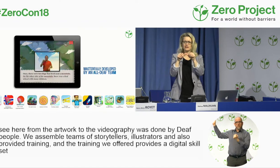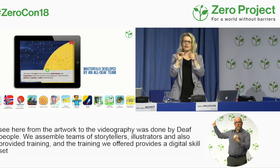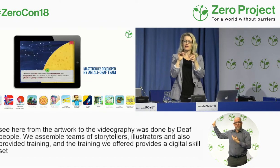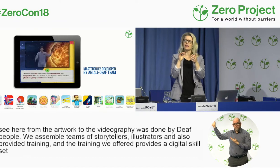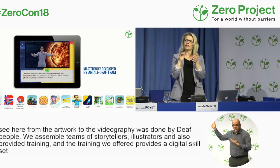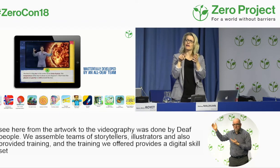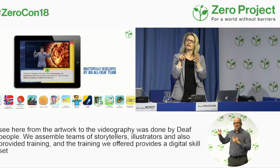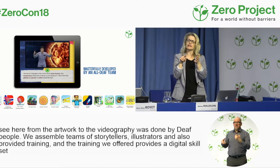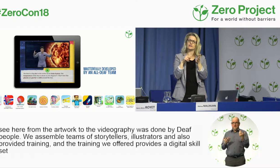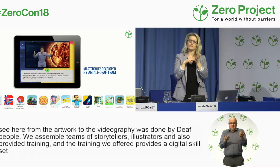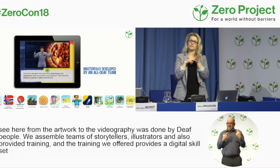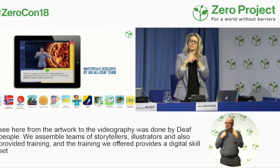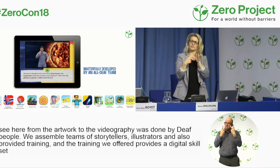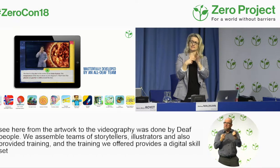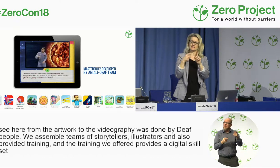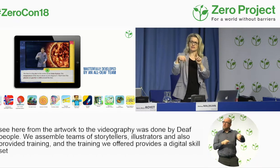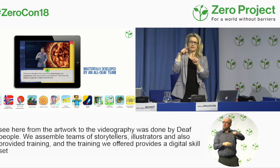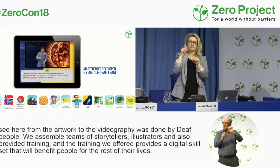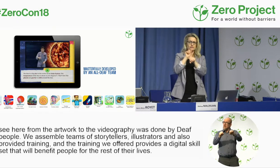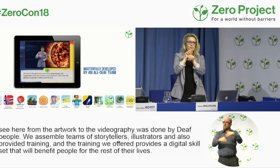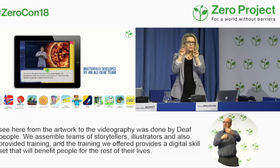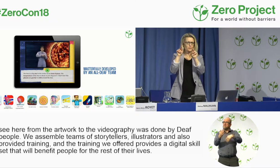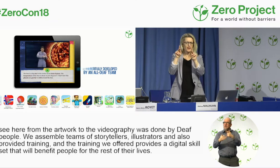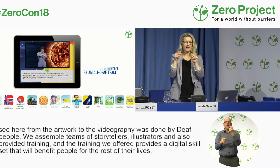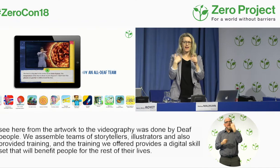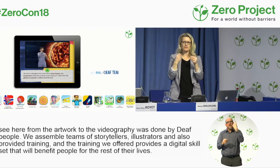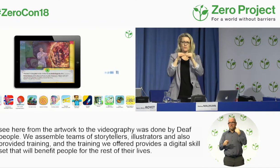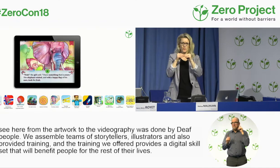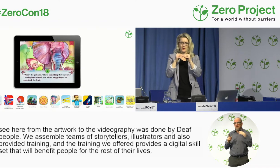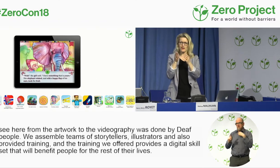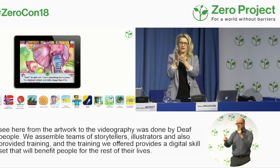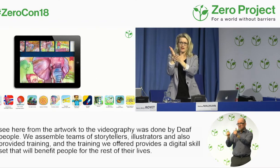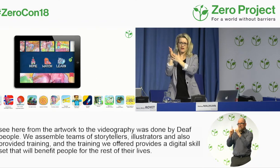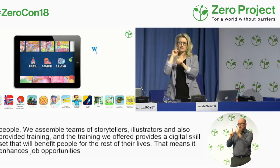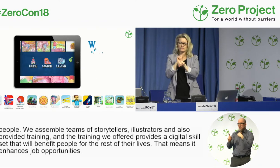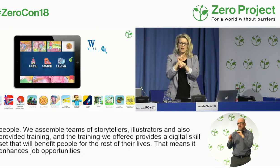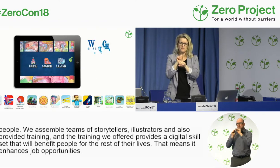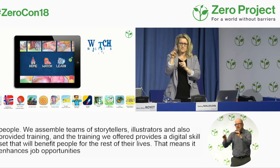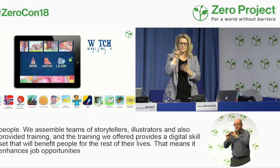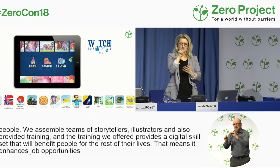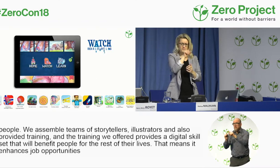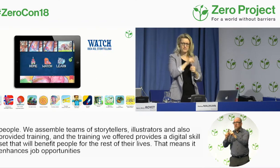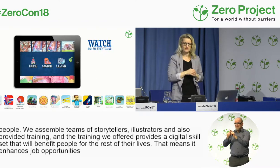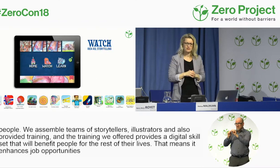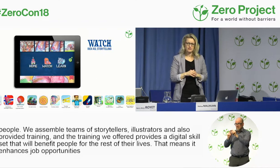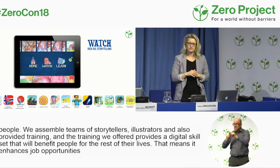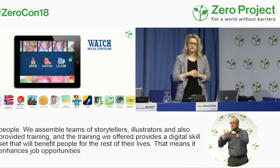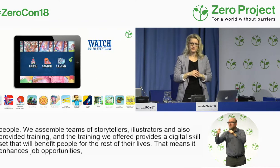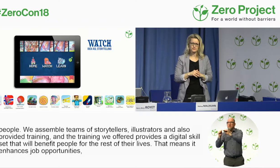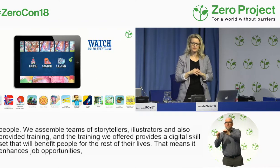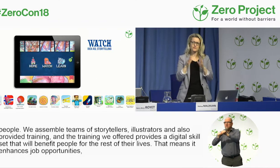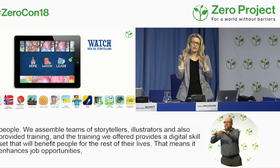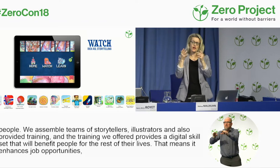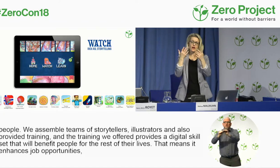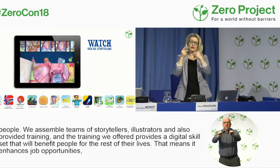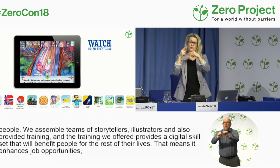digital skill set that will benefit people for the rest of their lives. That means that it enhances job opportunities.